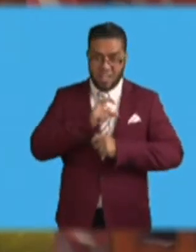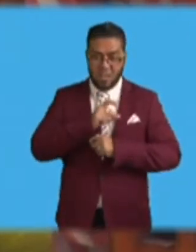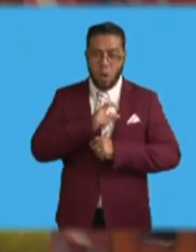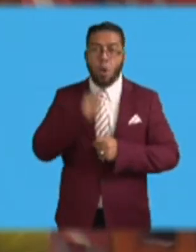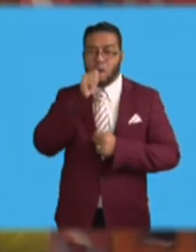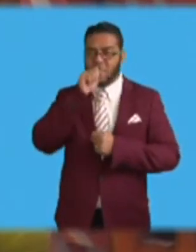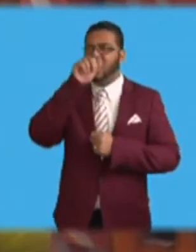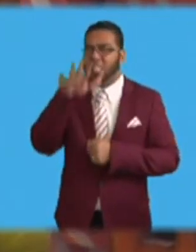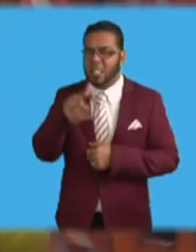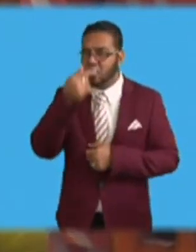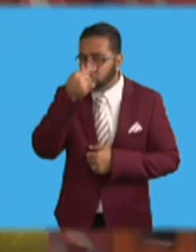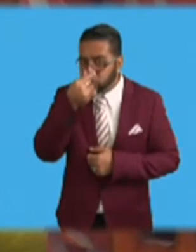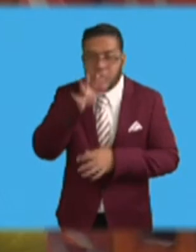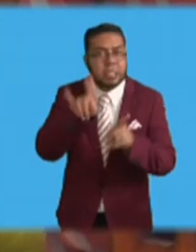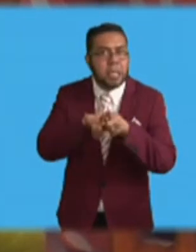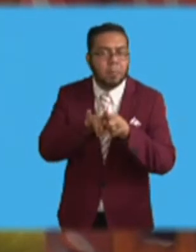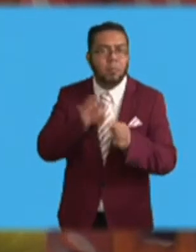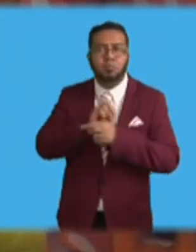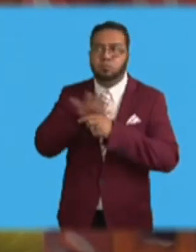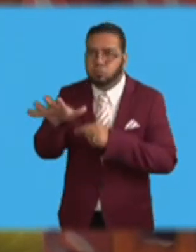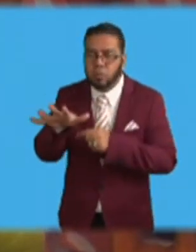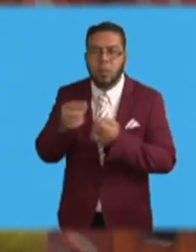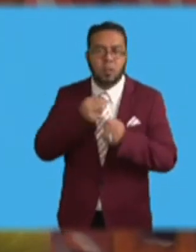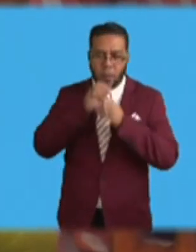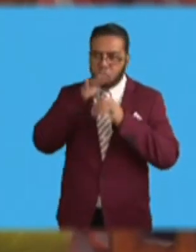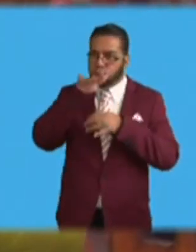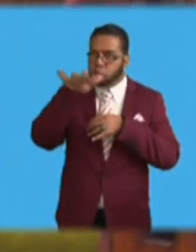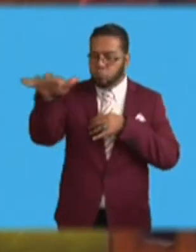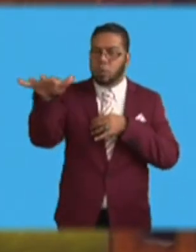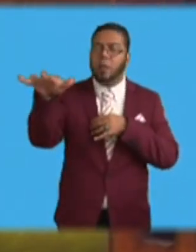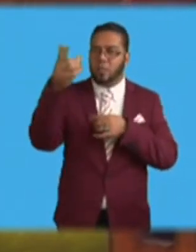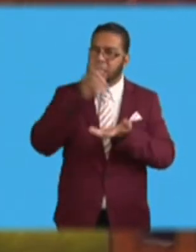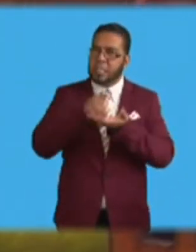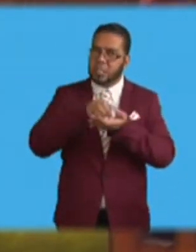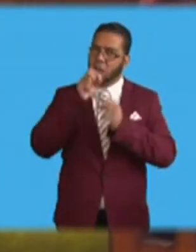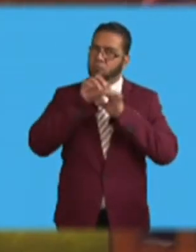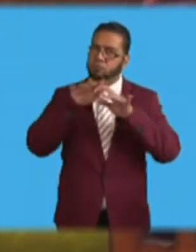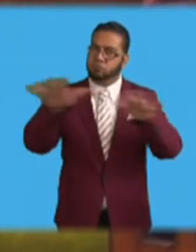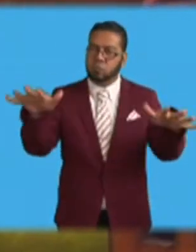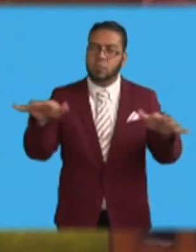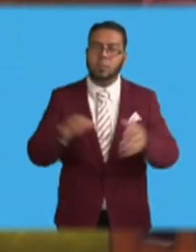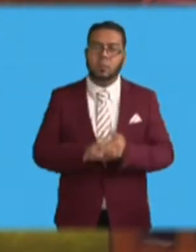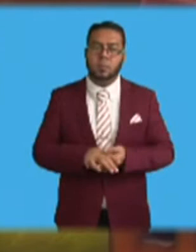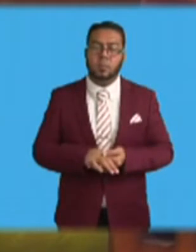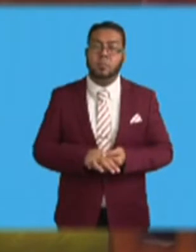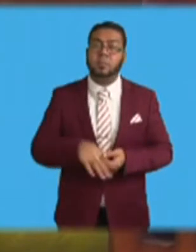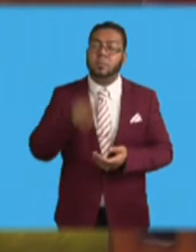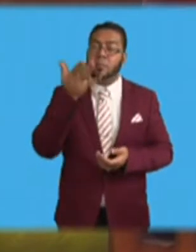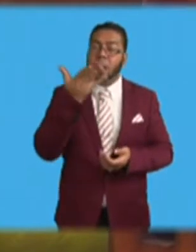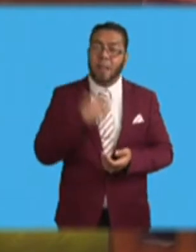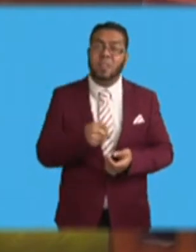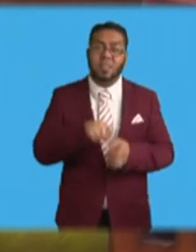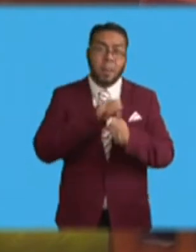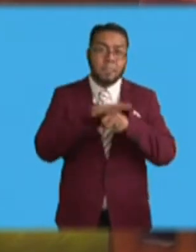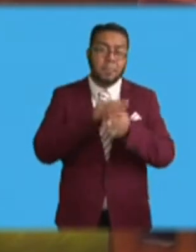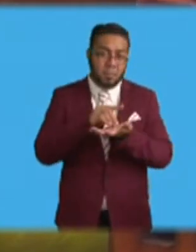person by an infected person. Madam Speaker, for the vast majority of people, having the bacteria at the back of the noses or mouth